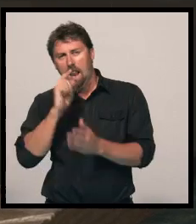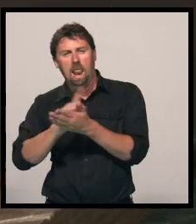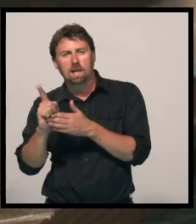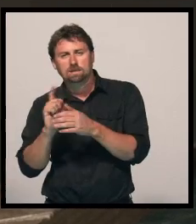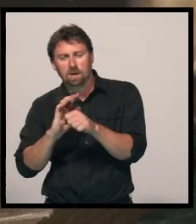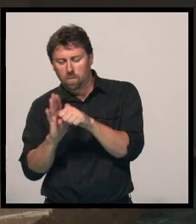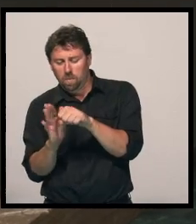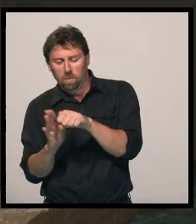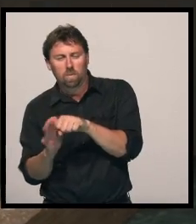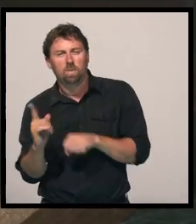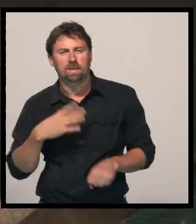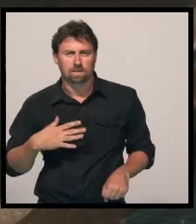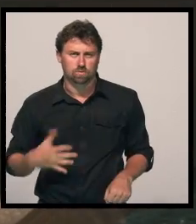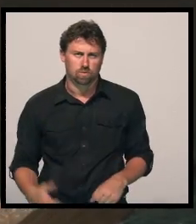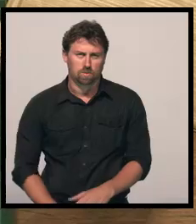on.